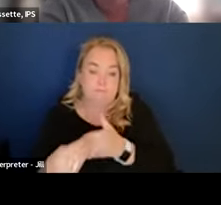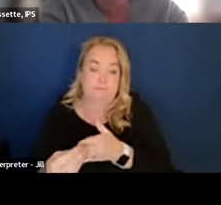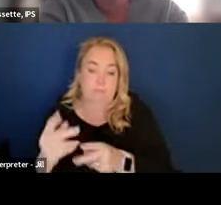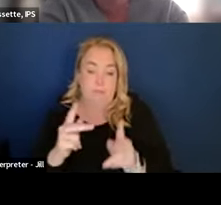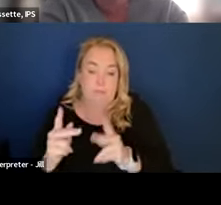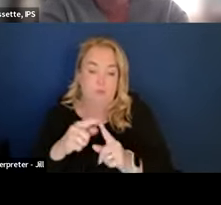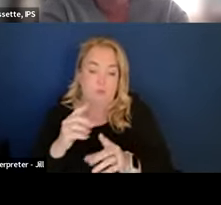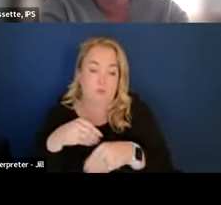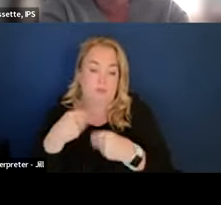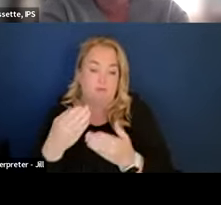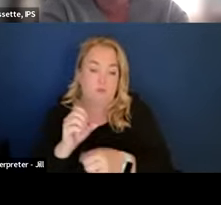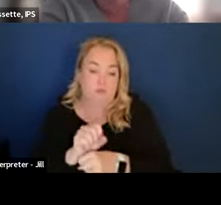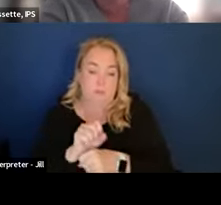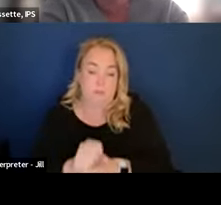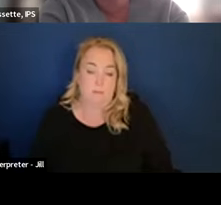jobs.